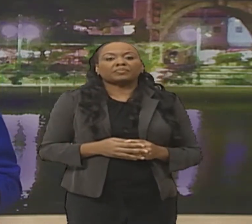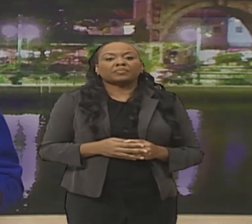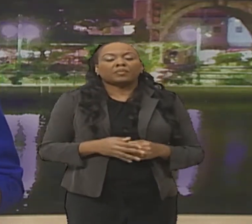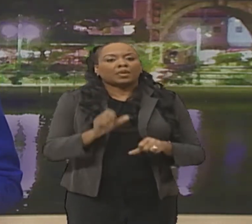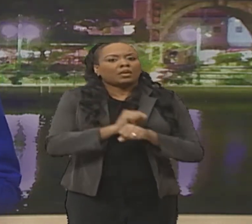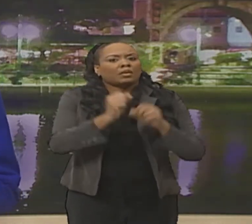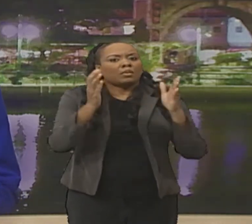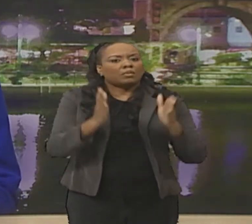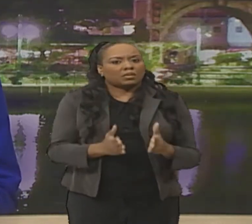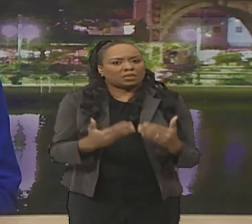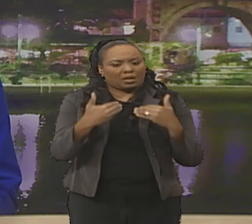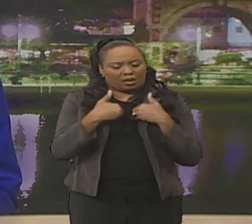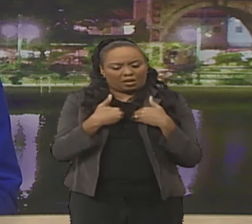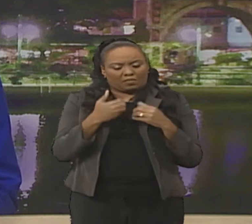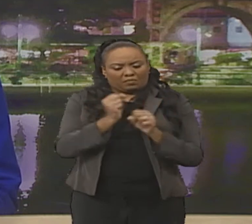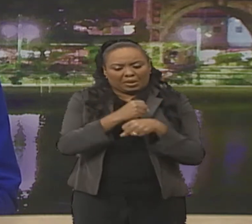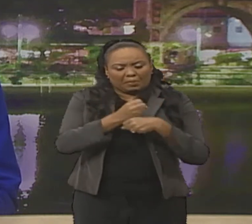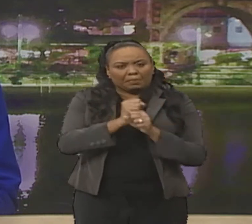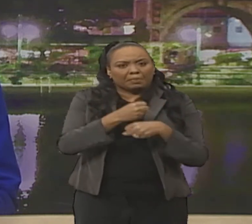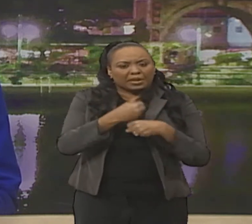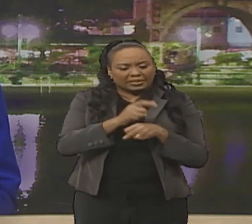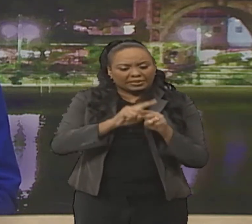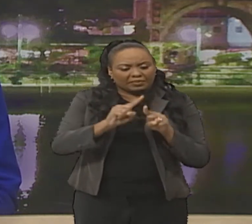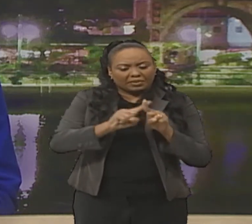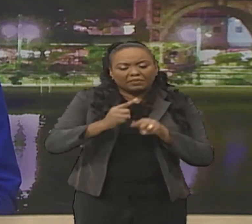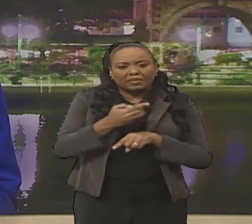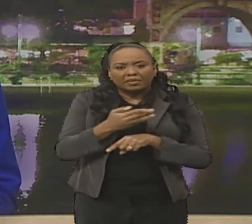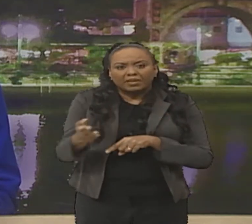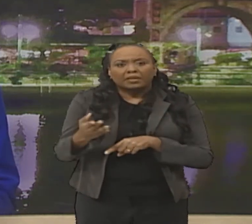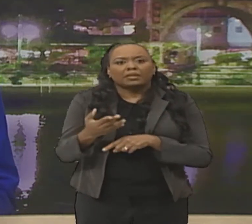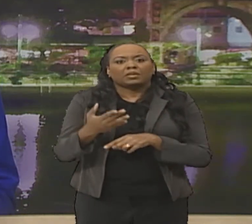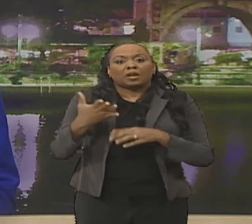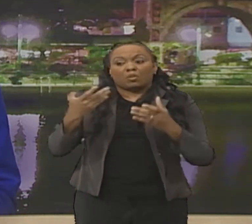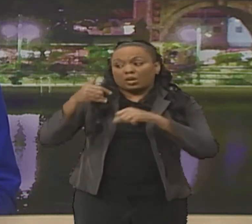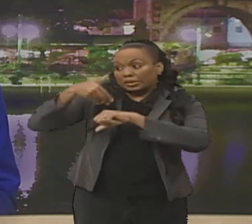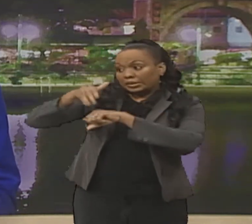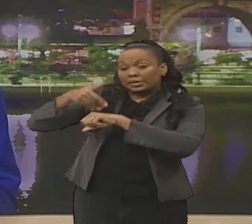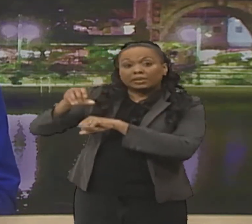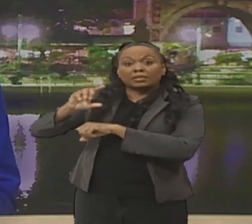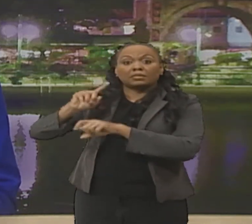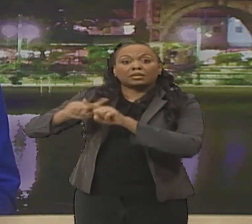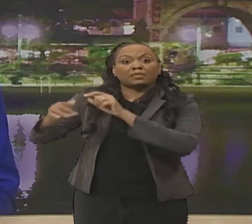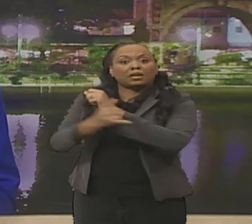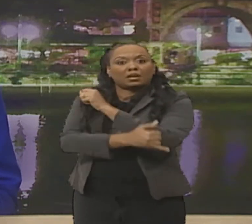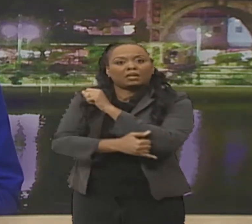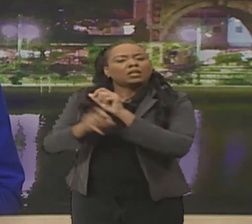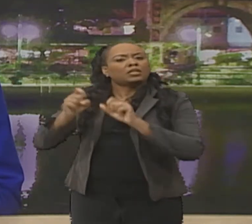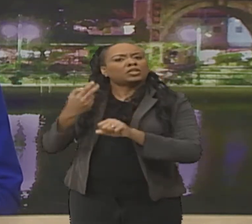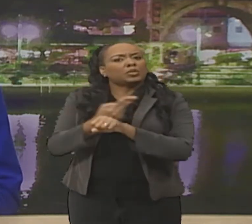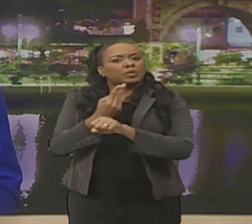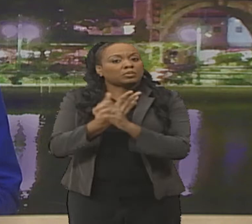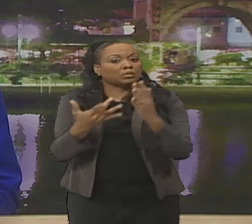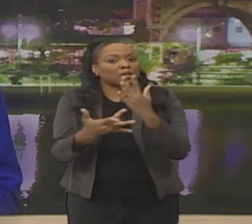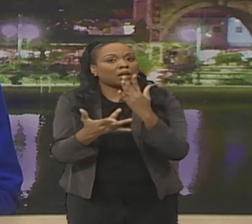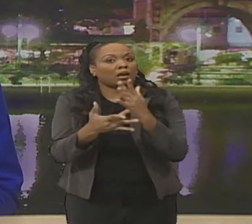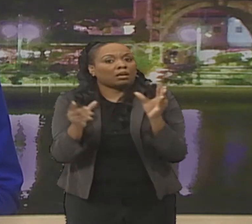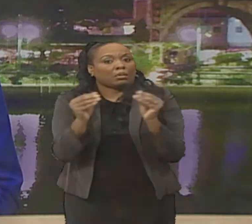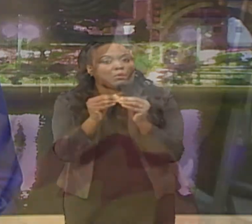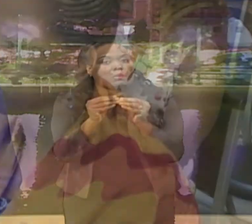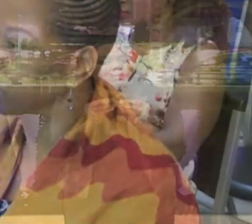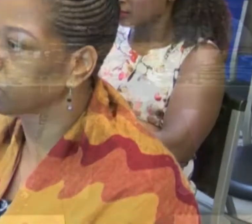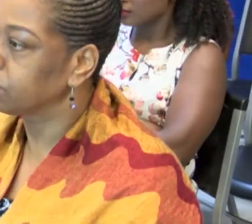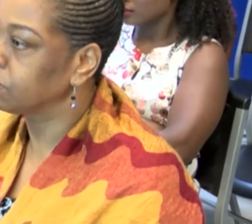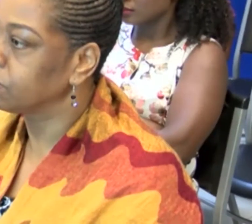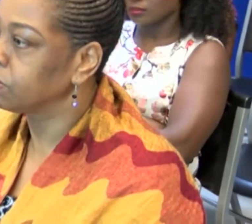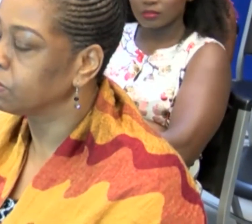to export their products or services abroad are being continually encouraged to make use of technology. This from technical advisor